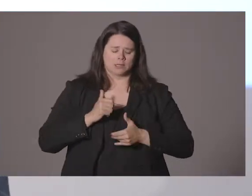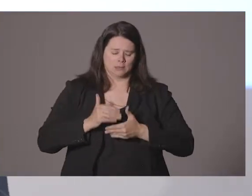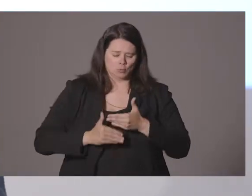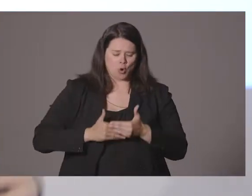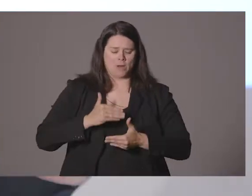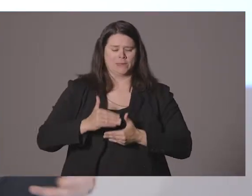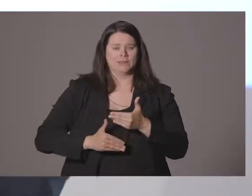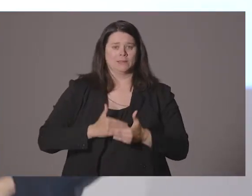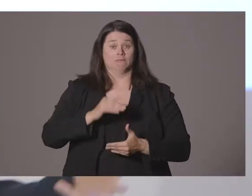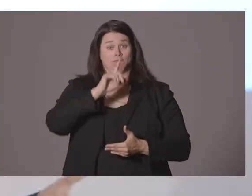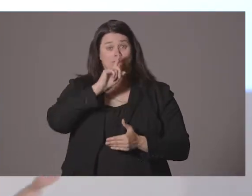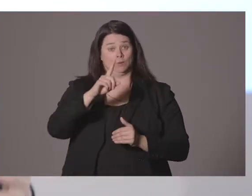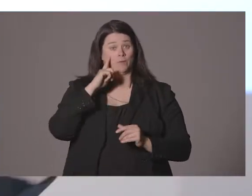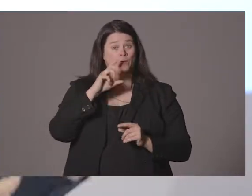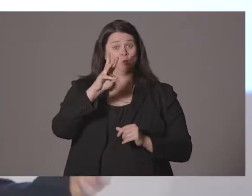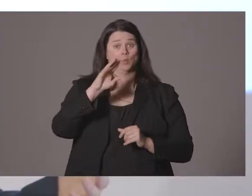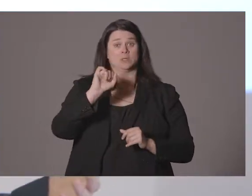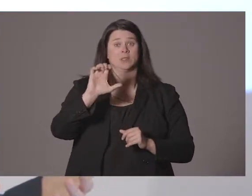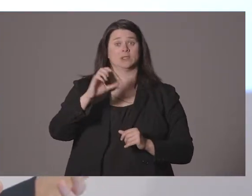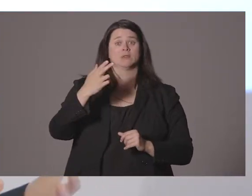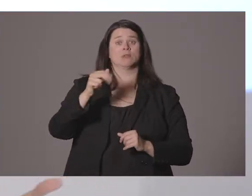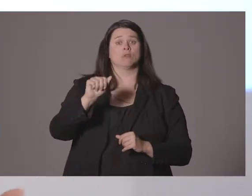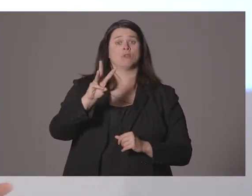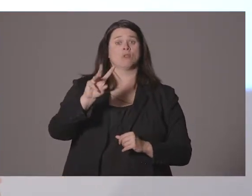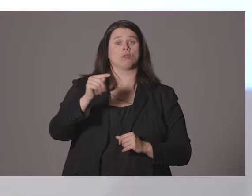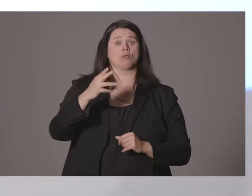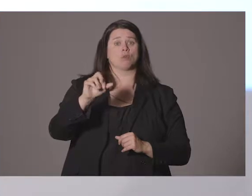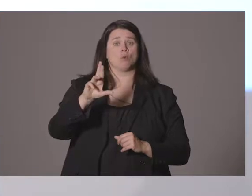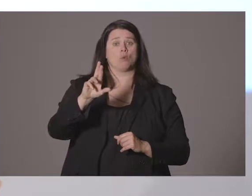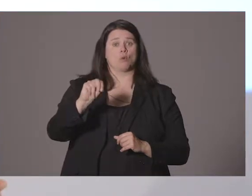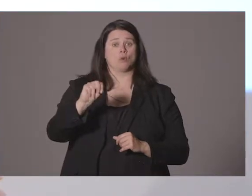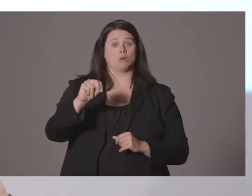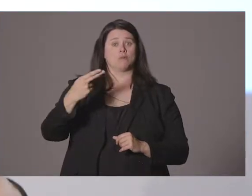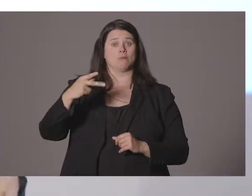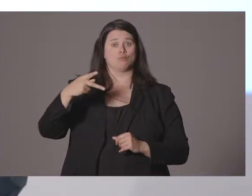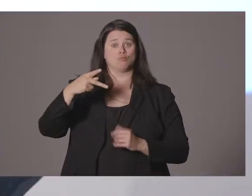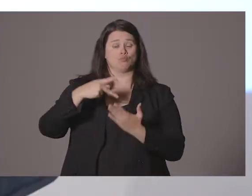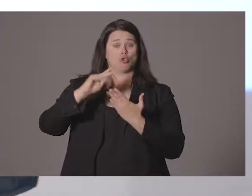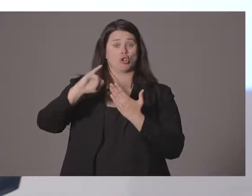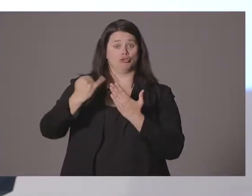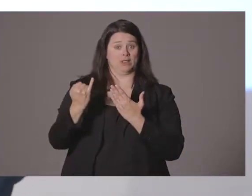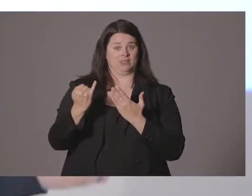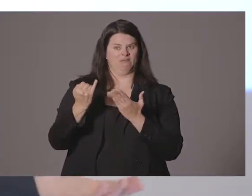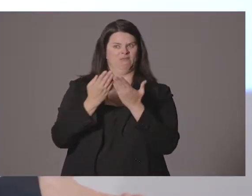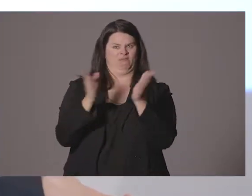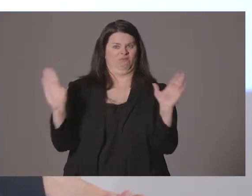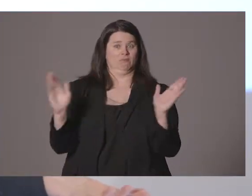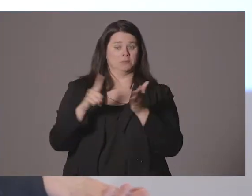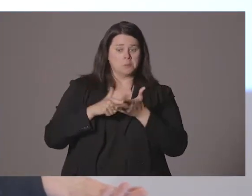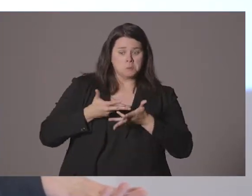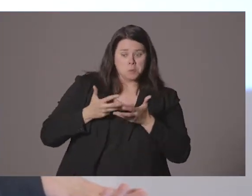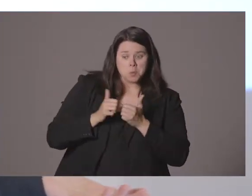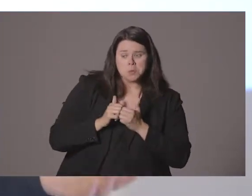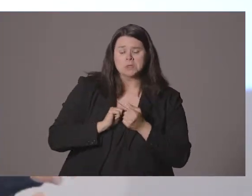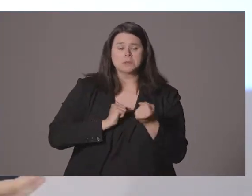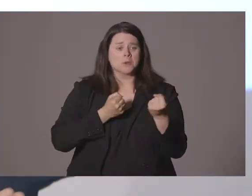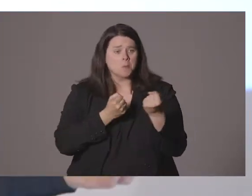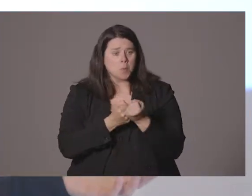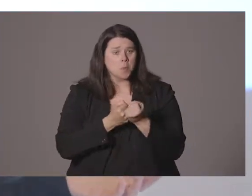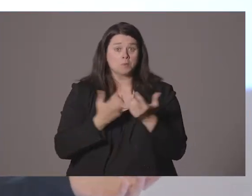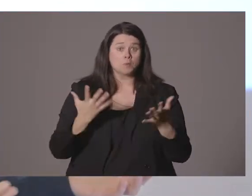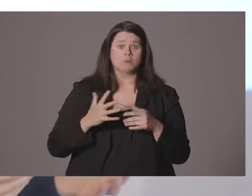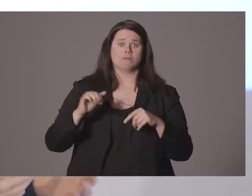work. It's a constant practice. It's a constant process, and that's true for the Wisconsin Hawthorn project